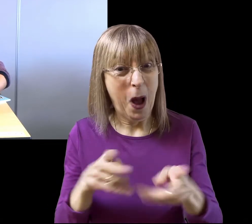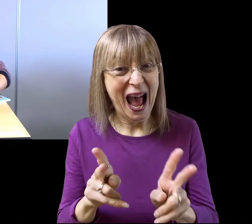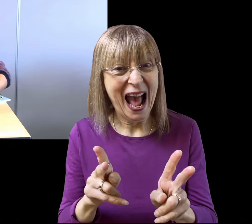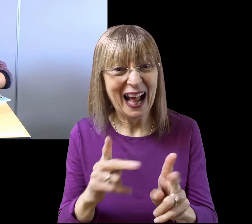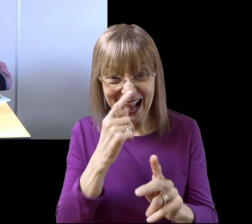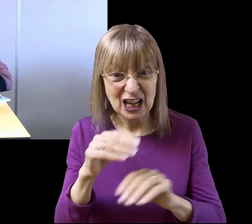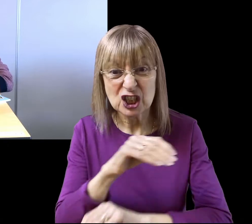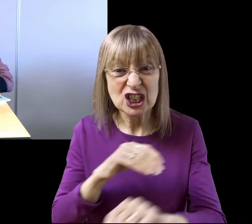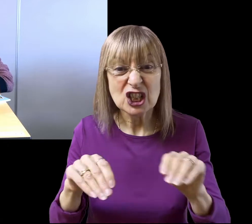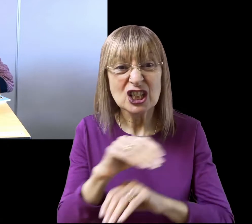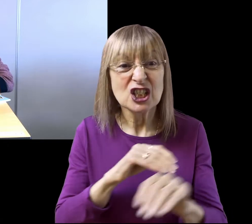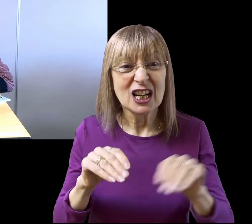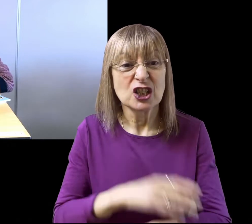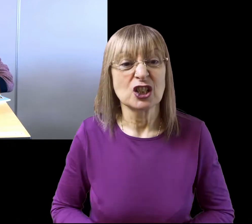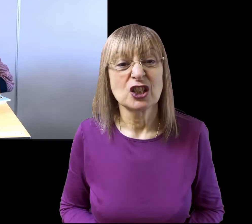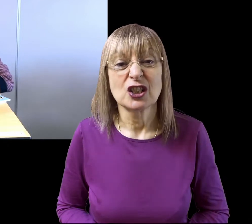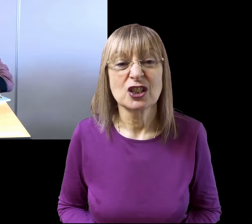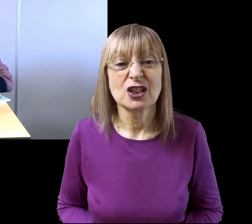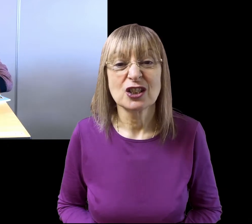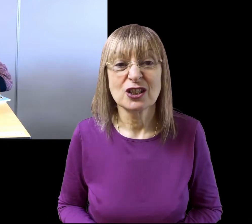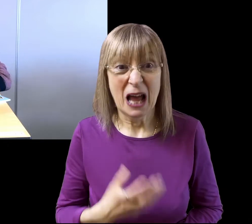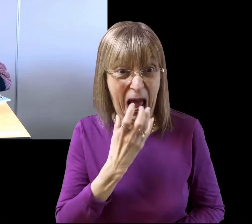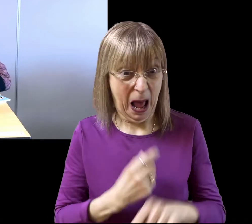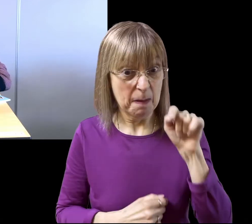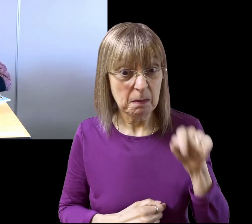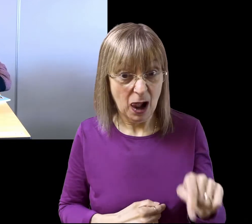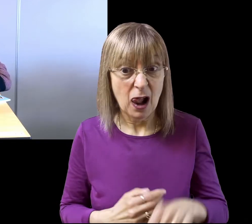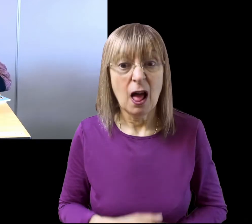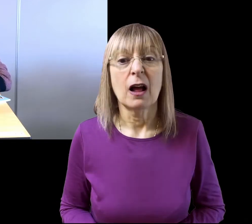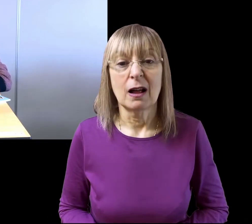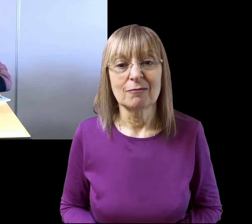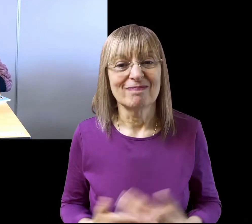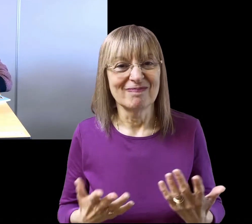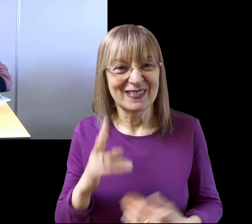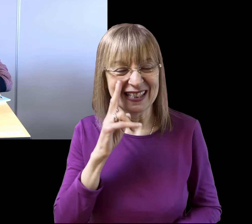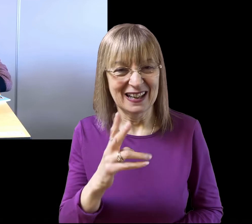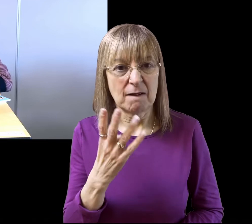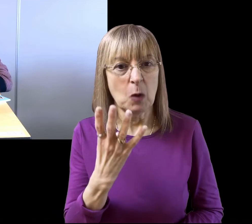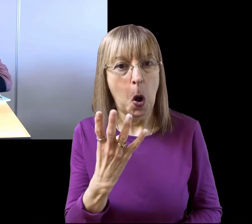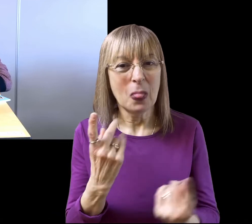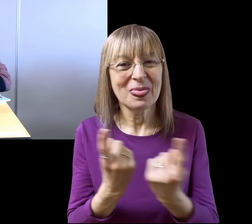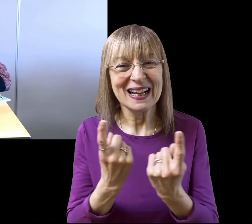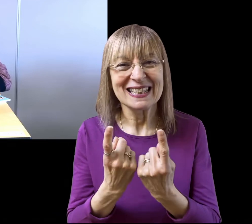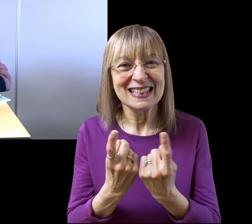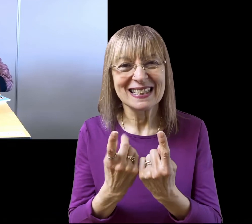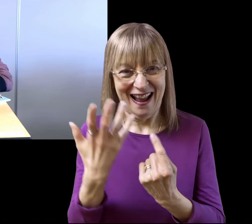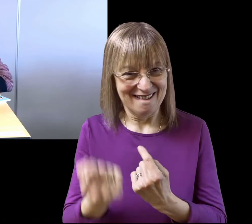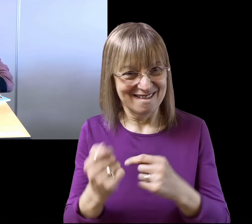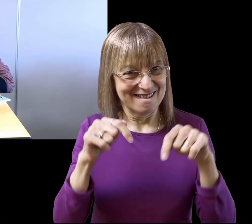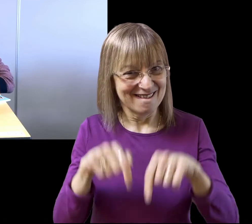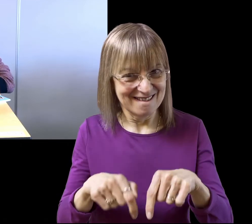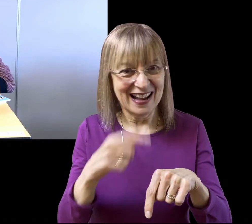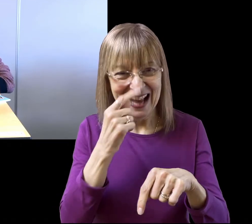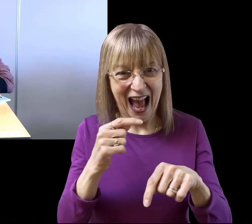another 2, giving 6 ways. Now, that was just with apple at the front. But there are 4 things that